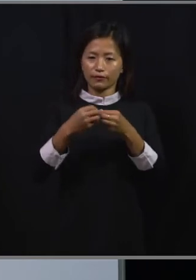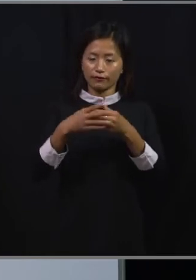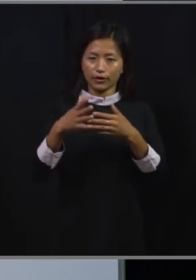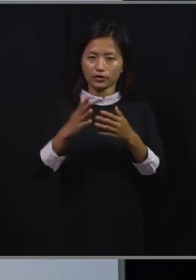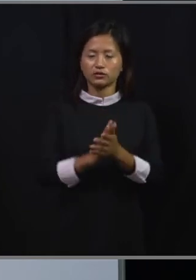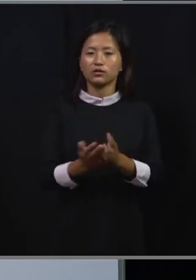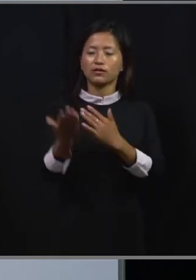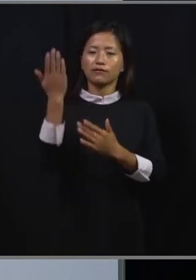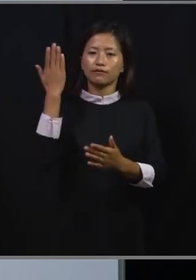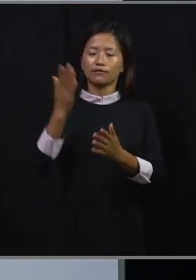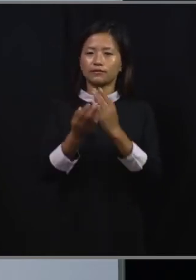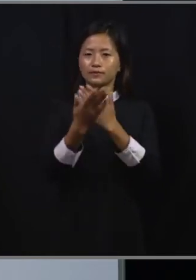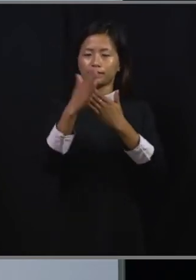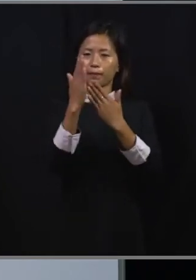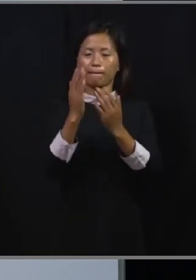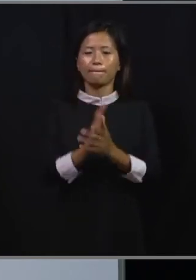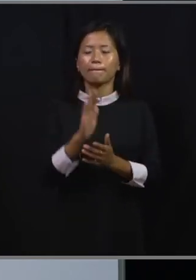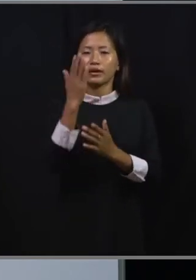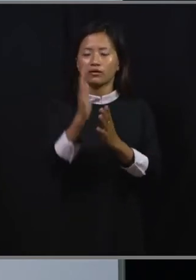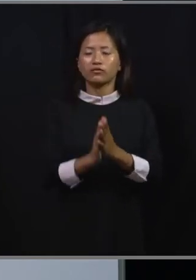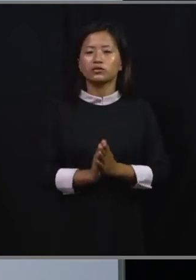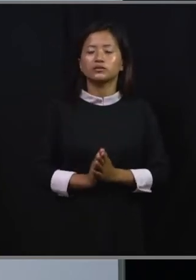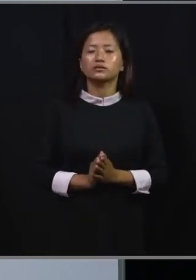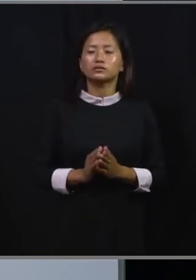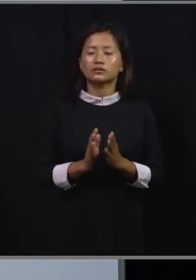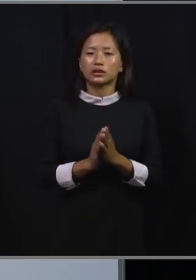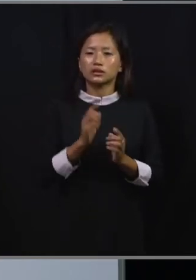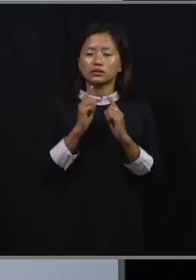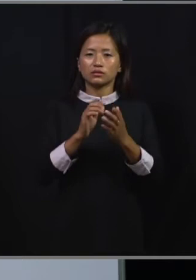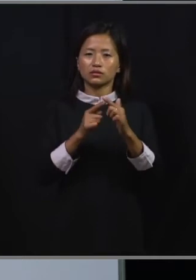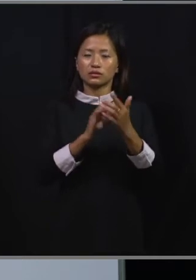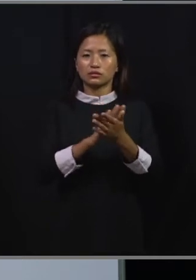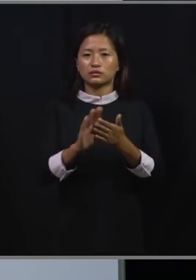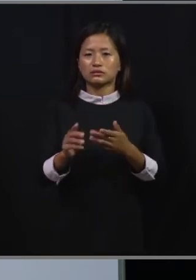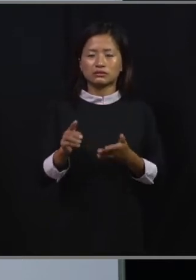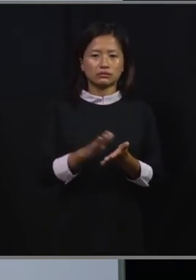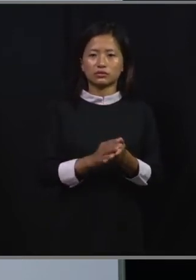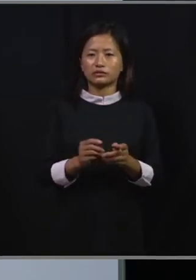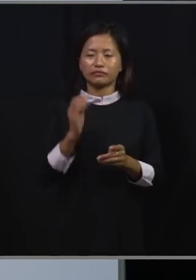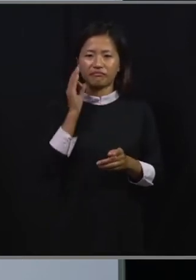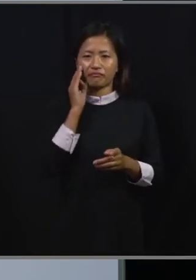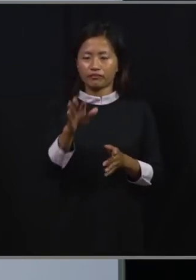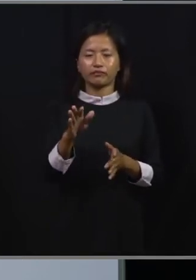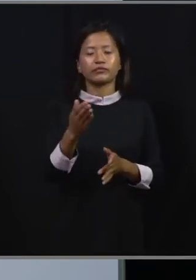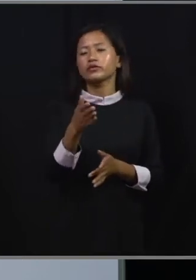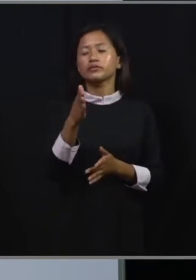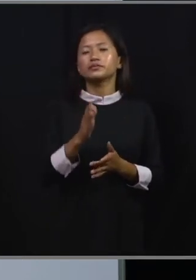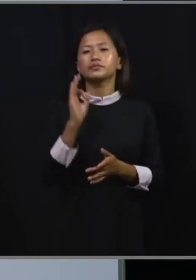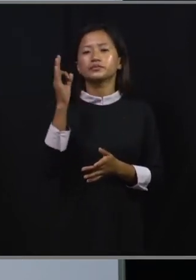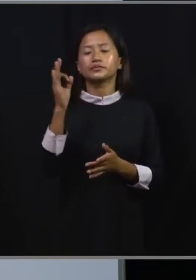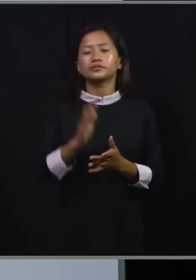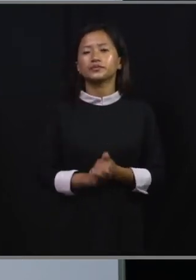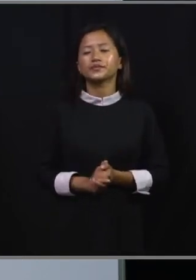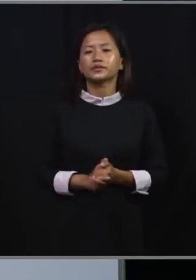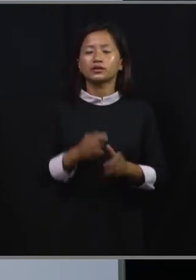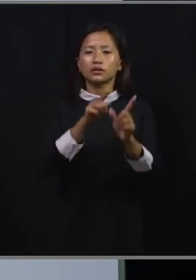many phenomena shown by the light. So this theory is not that popular. Okay, but again in the year of 1675, in the